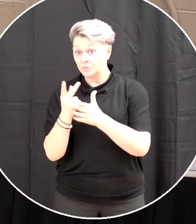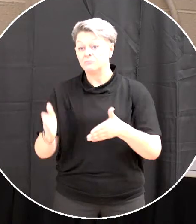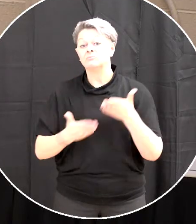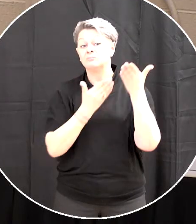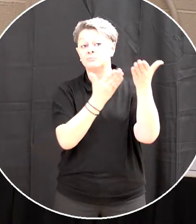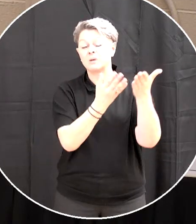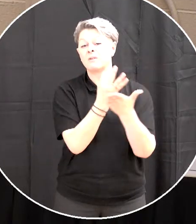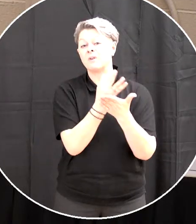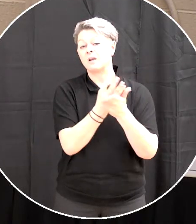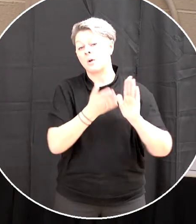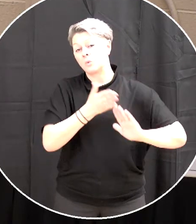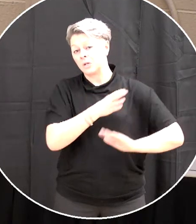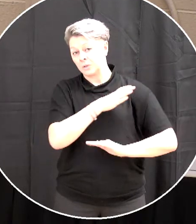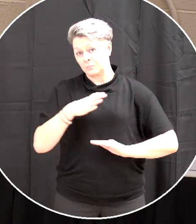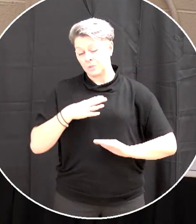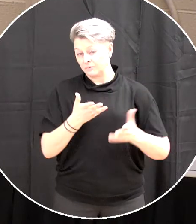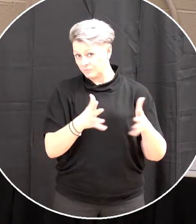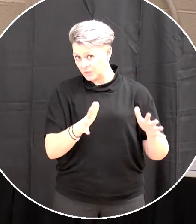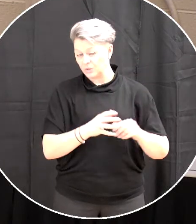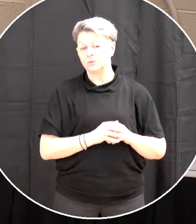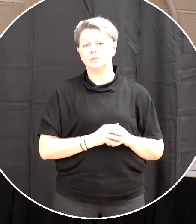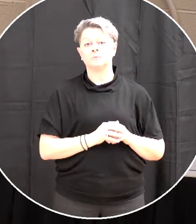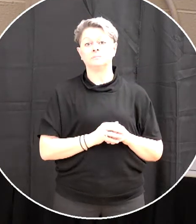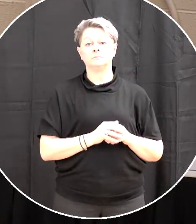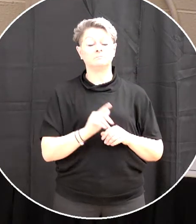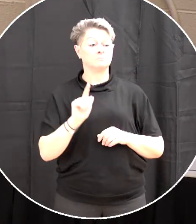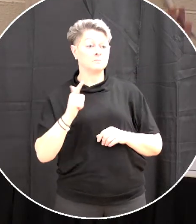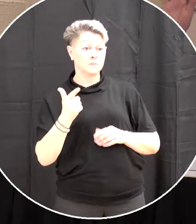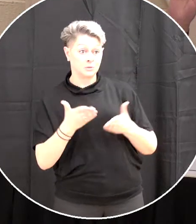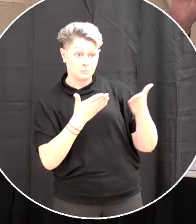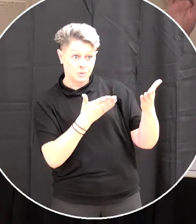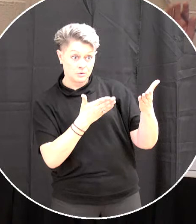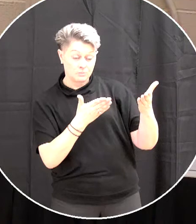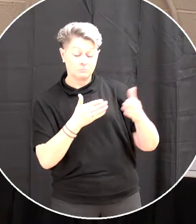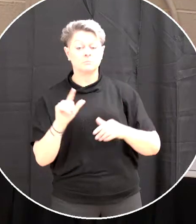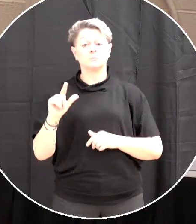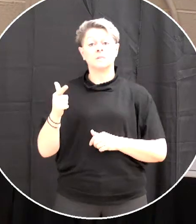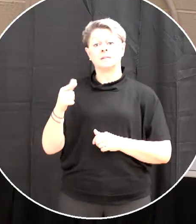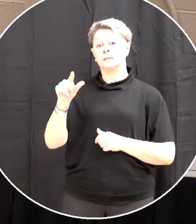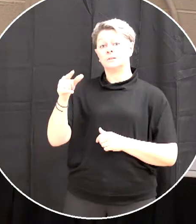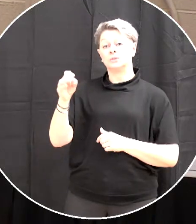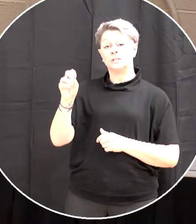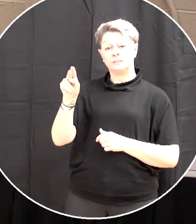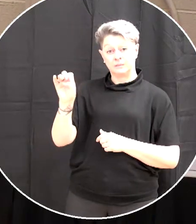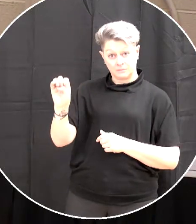Finance and Operations Committee. So moved. Can I get a seconder for that motion? Seconded by Jean.